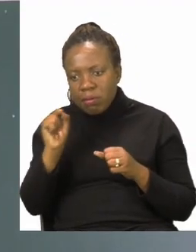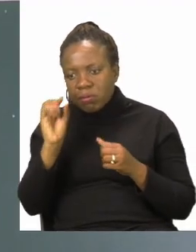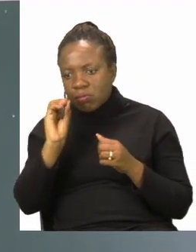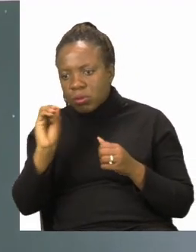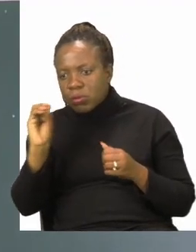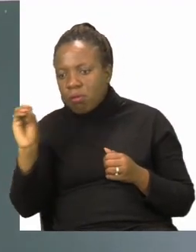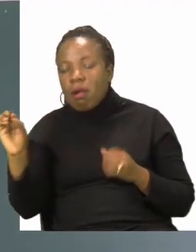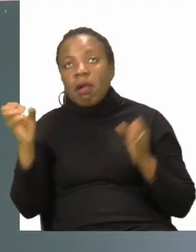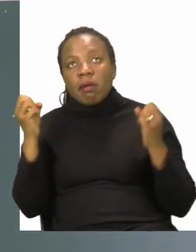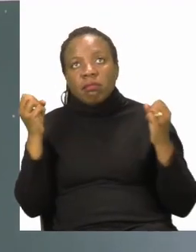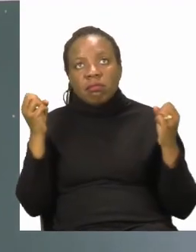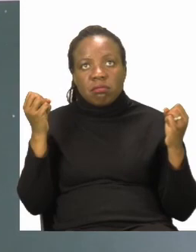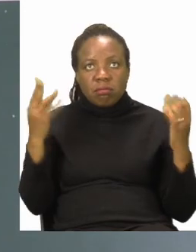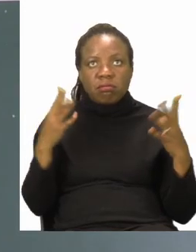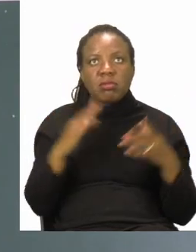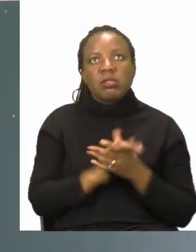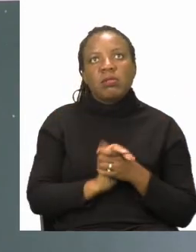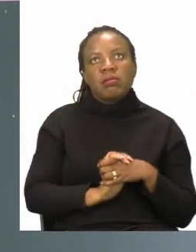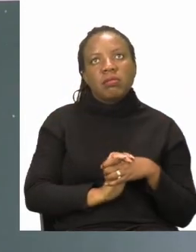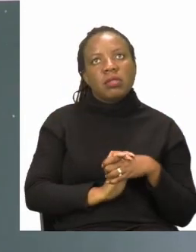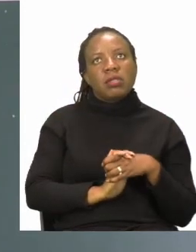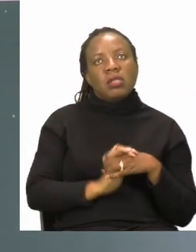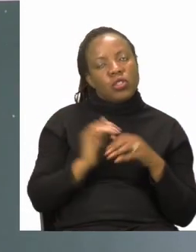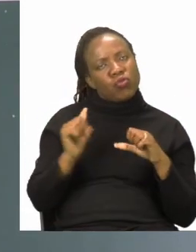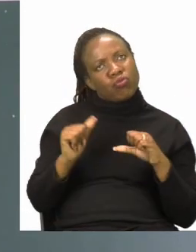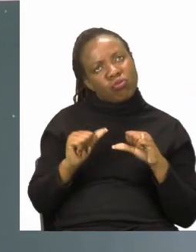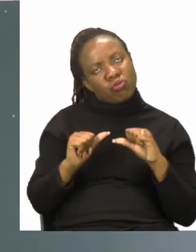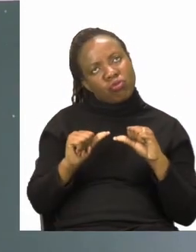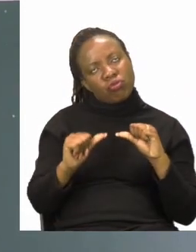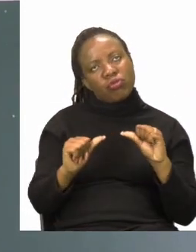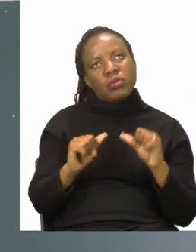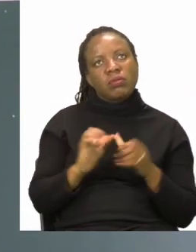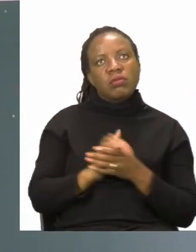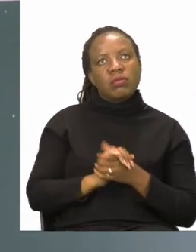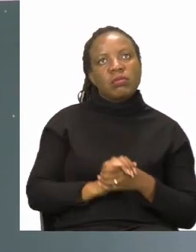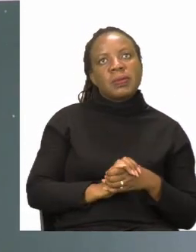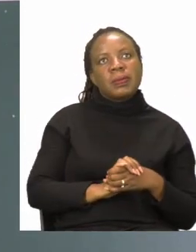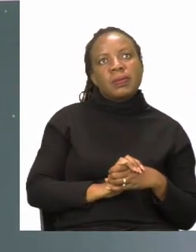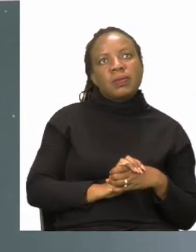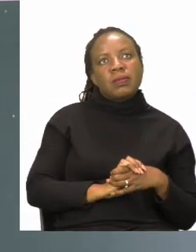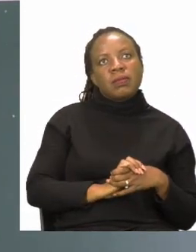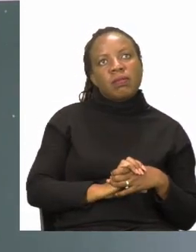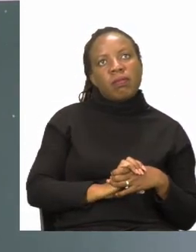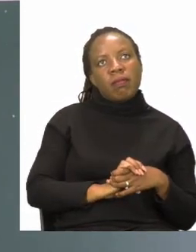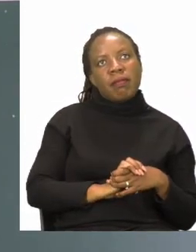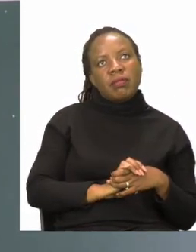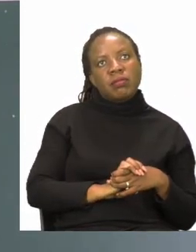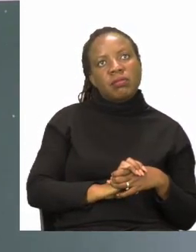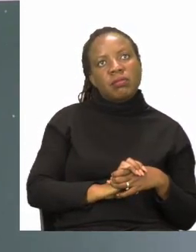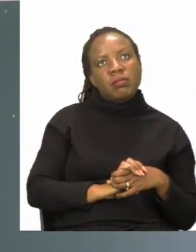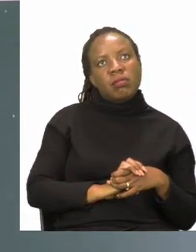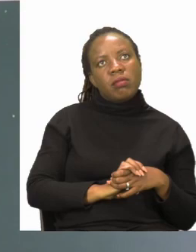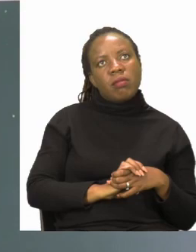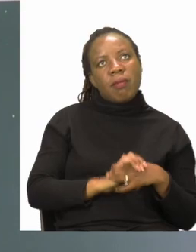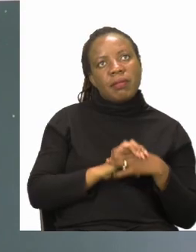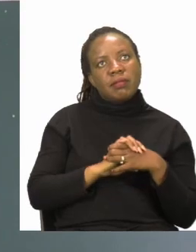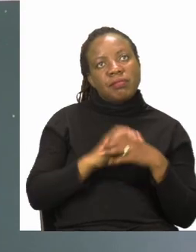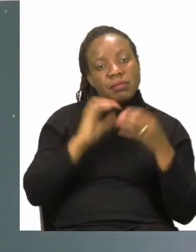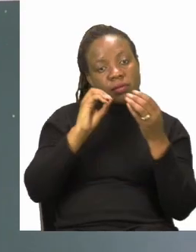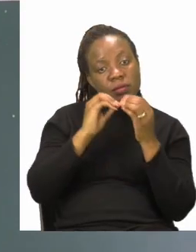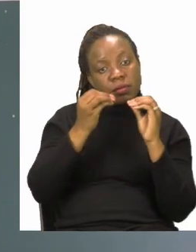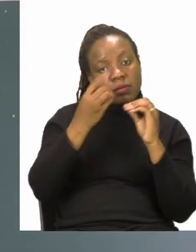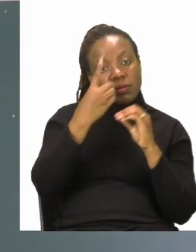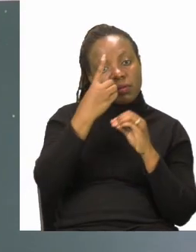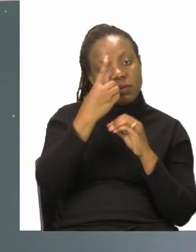then you can go ahead and count on. Okay. Now I have done this example with